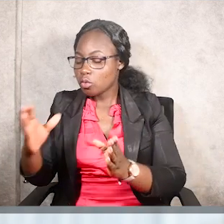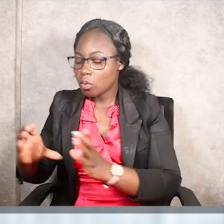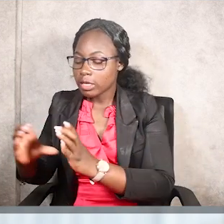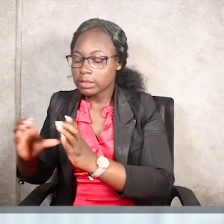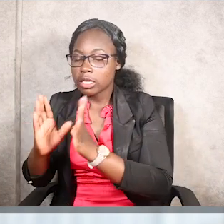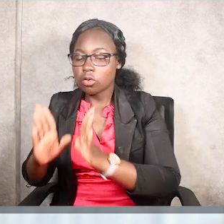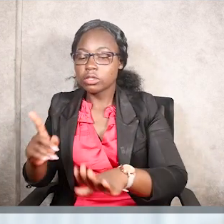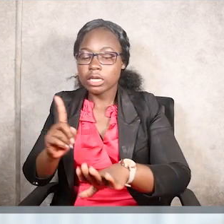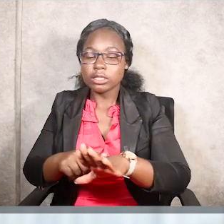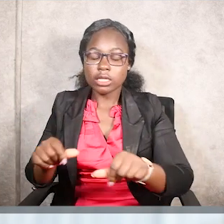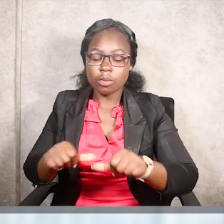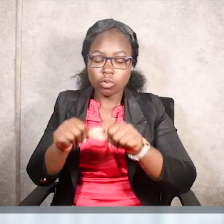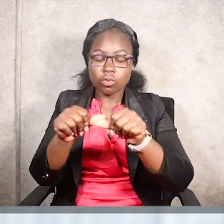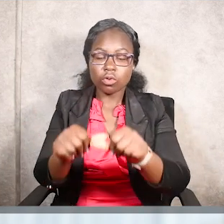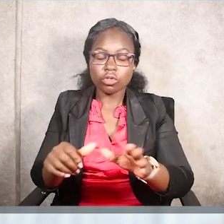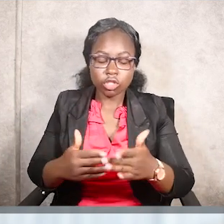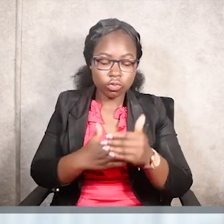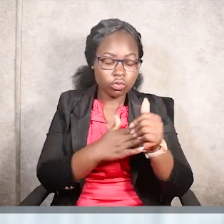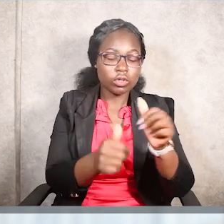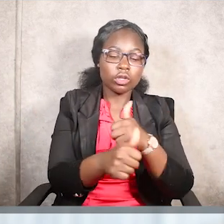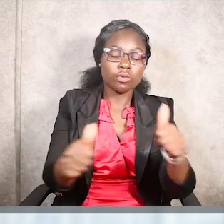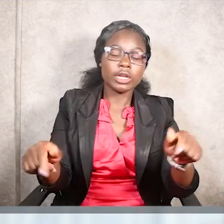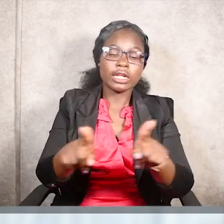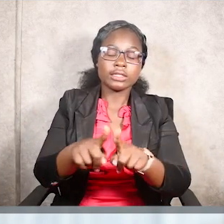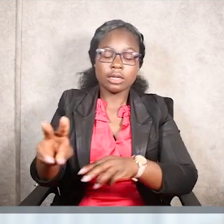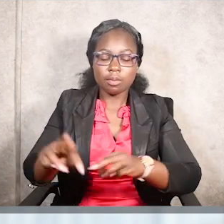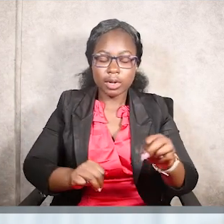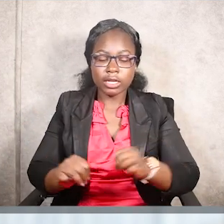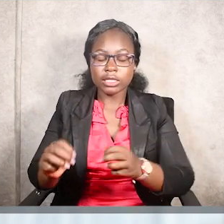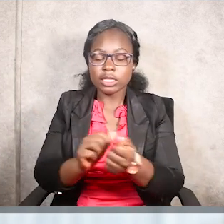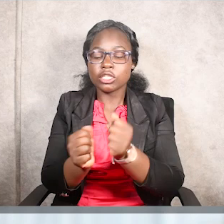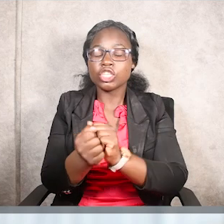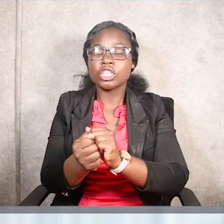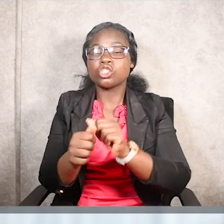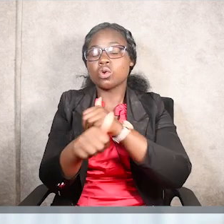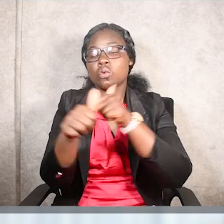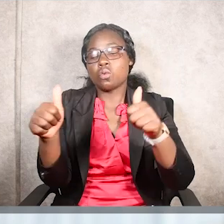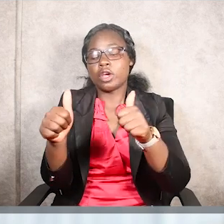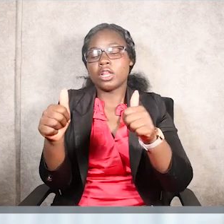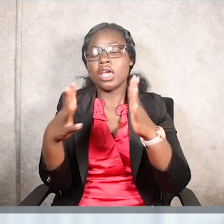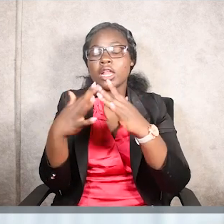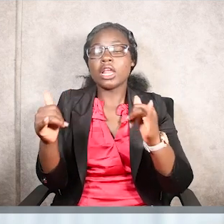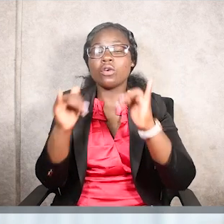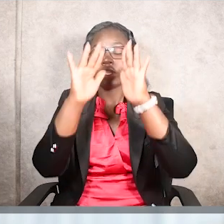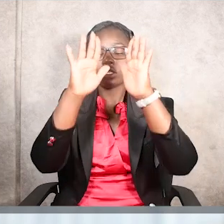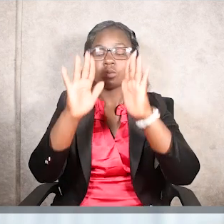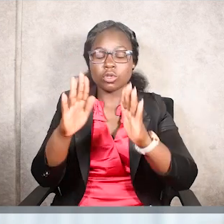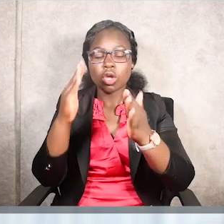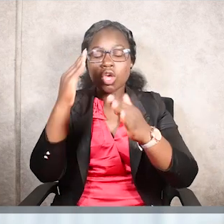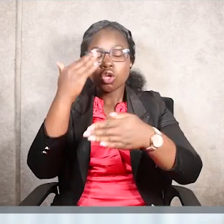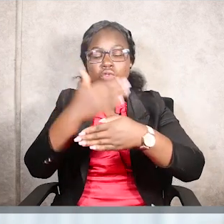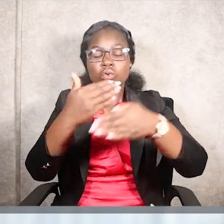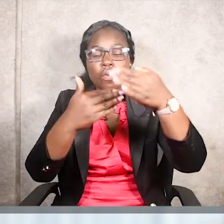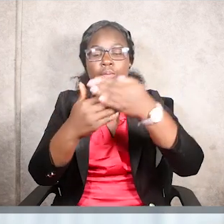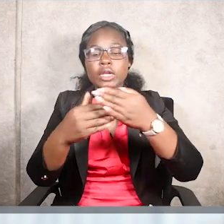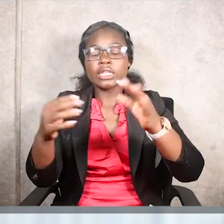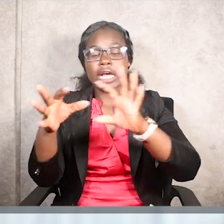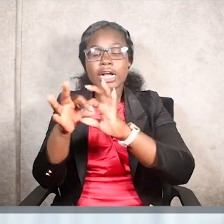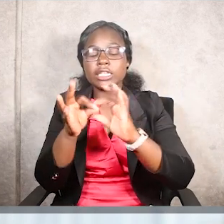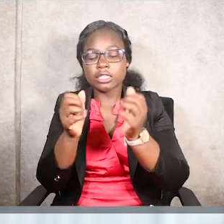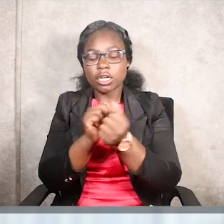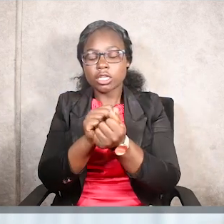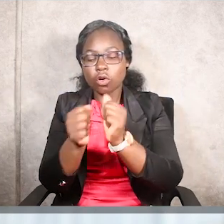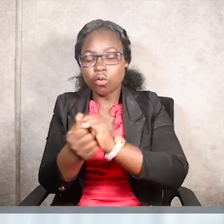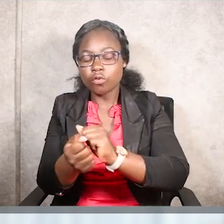as you continue to lead effectively and manage change effectively. It is critical to build a culture of change through